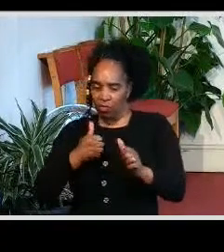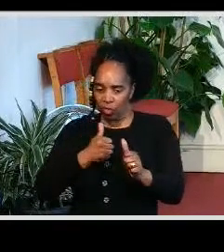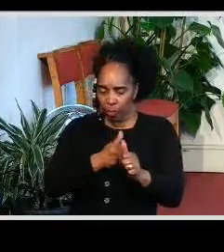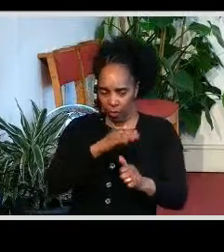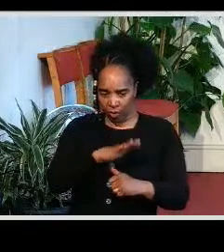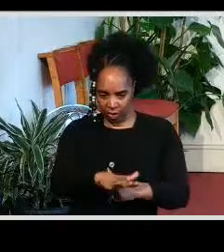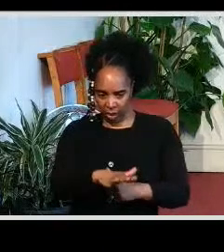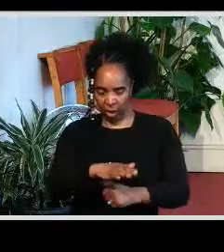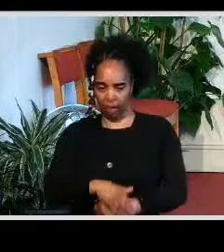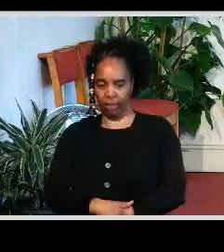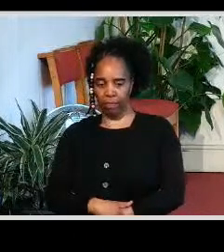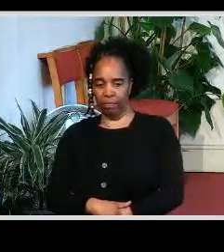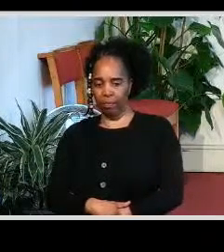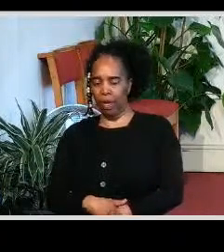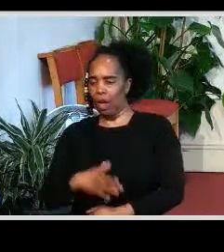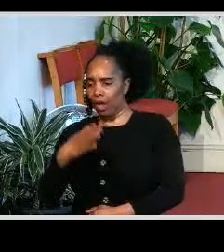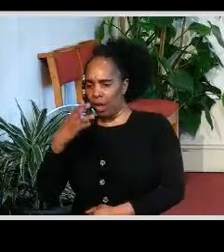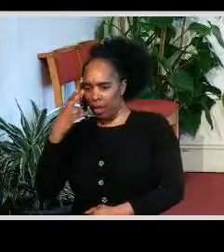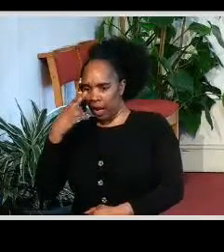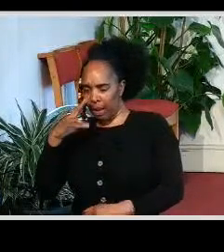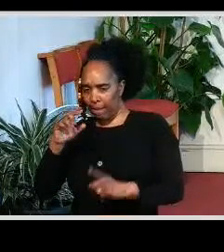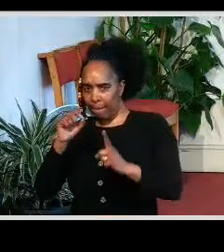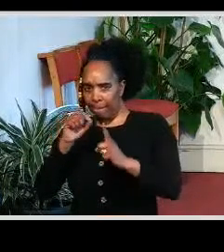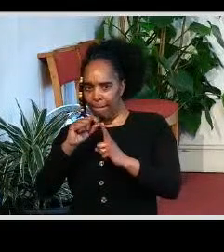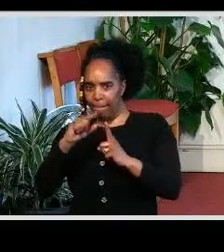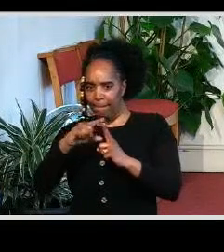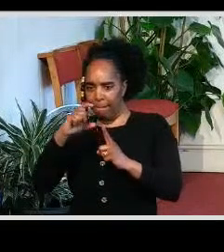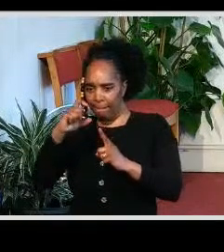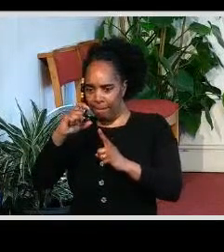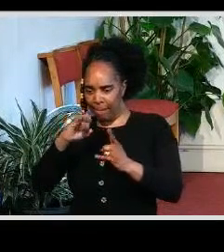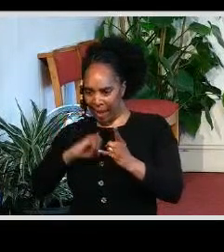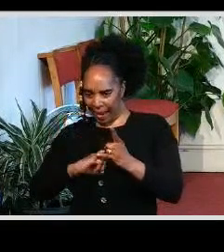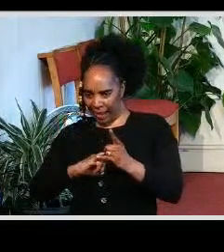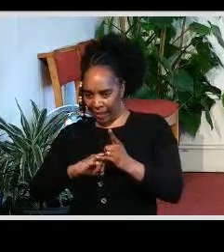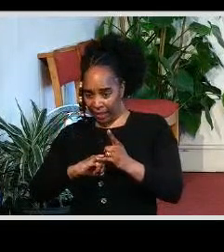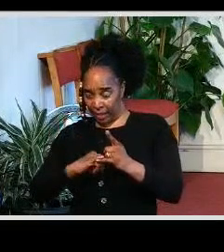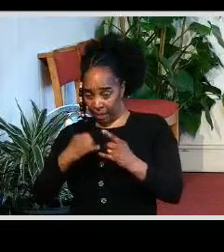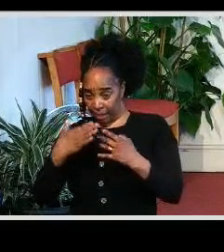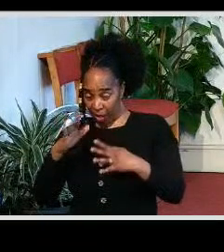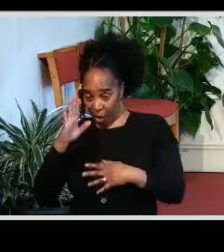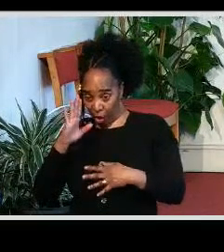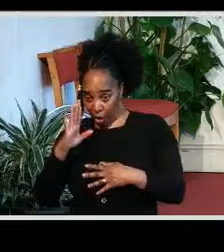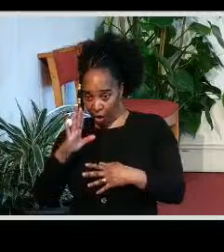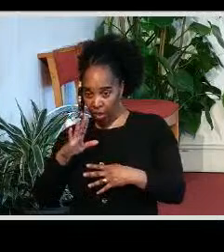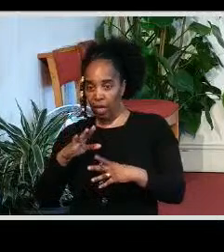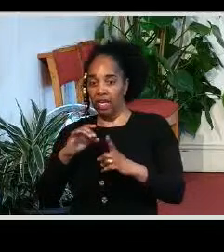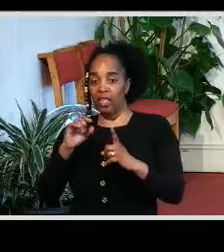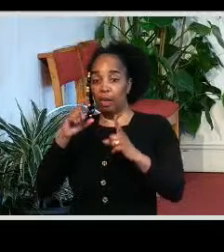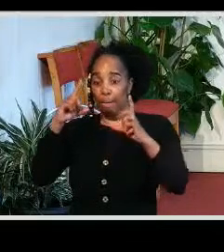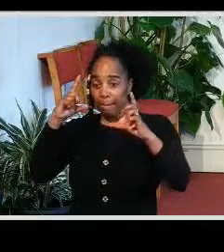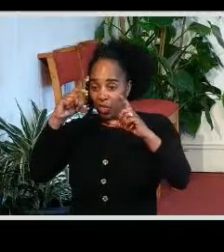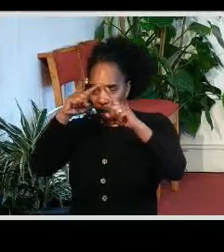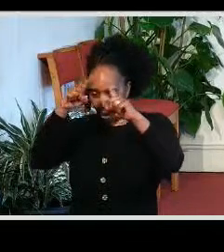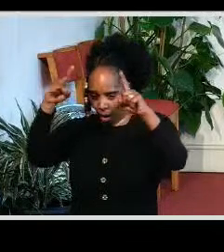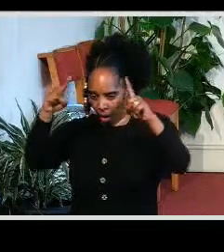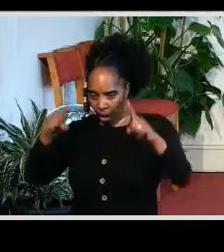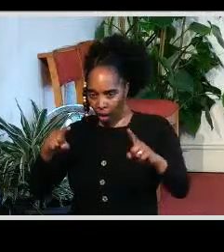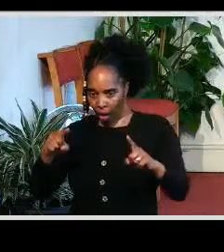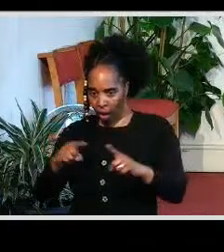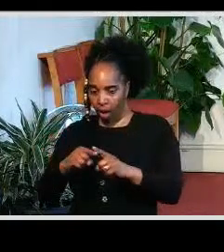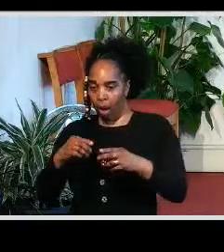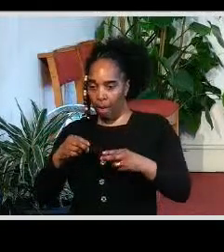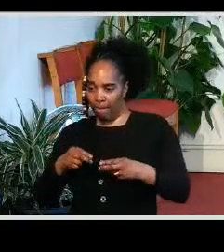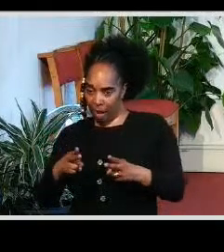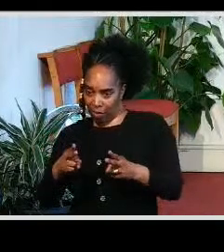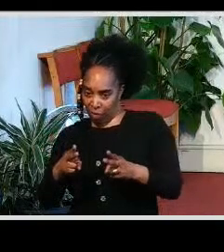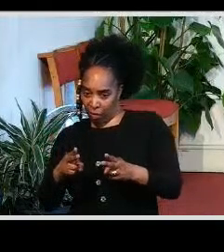Some of you must have heard of PECS, which is a pictorial sort of method of communicating. Of course, you've heard of Macton,